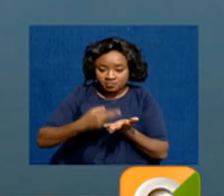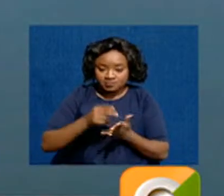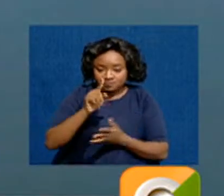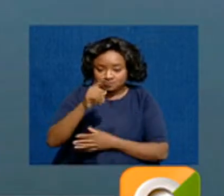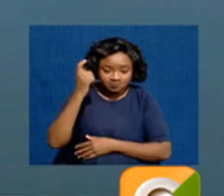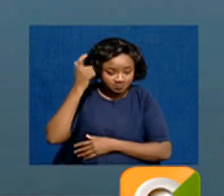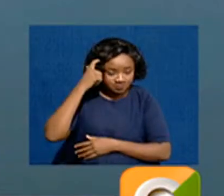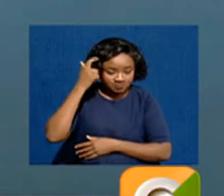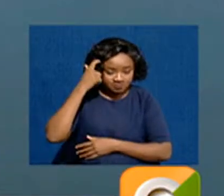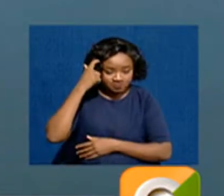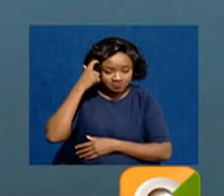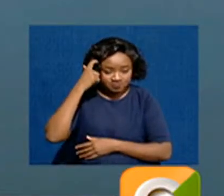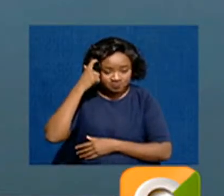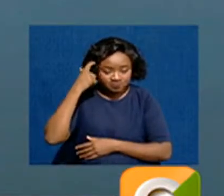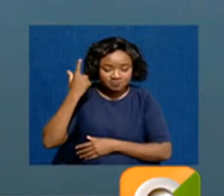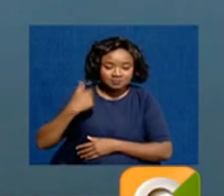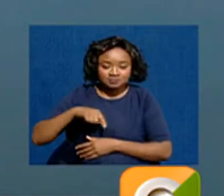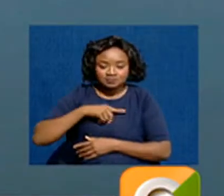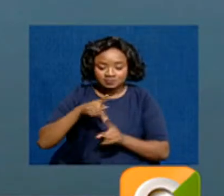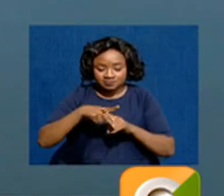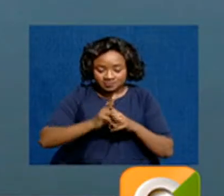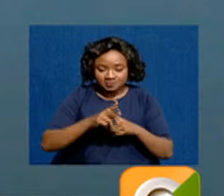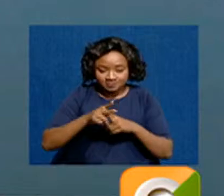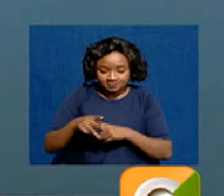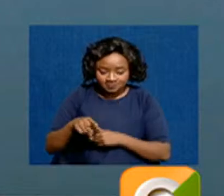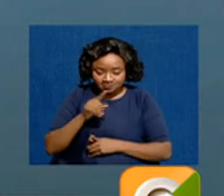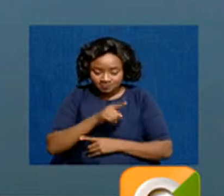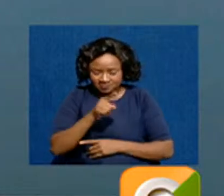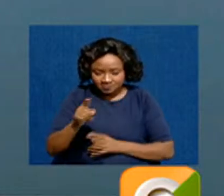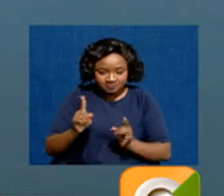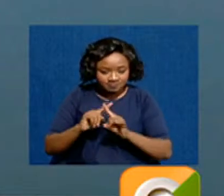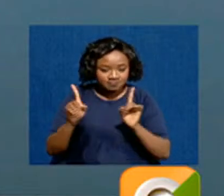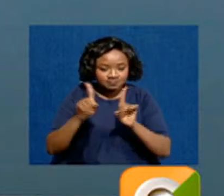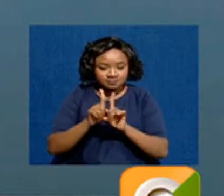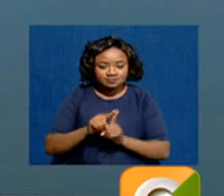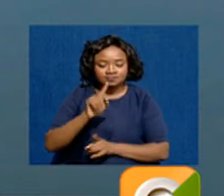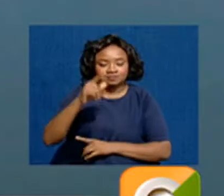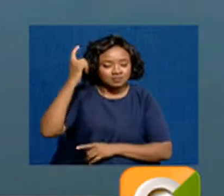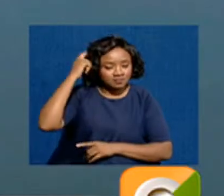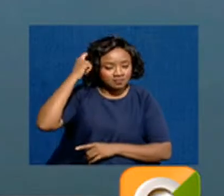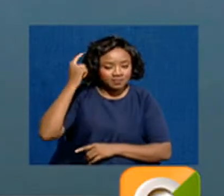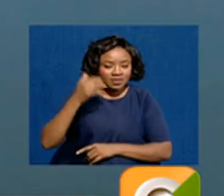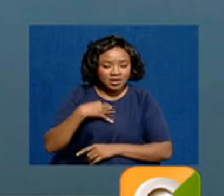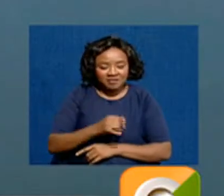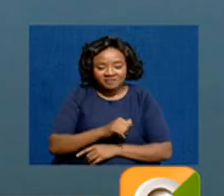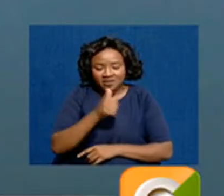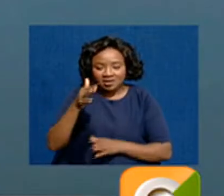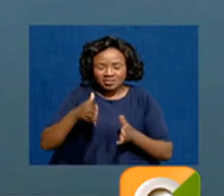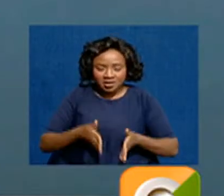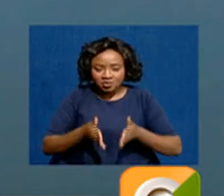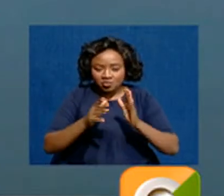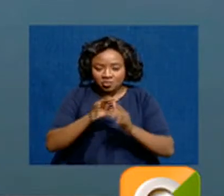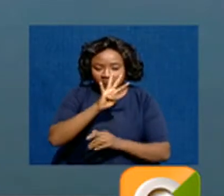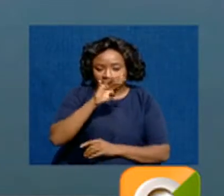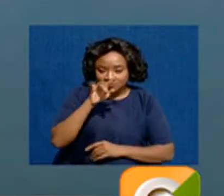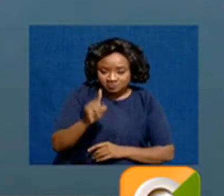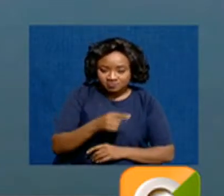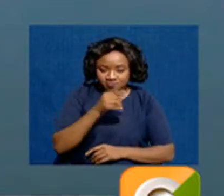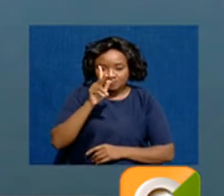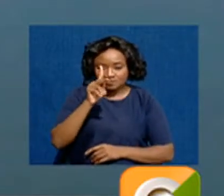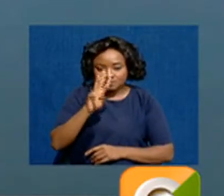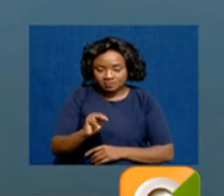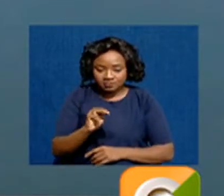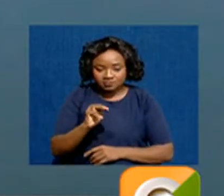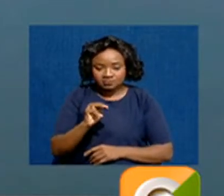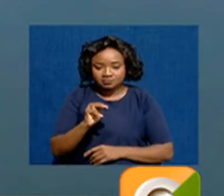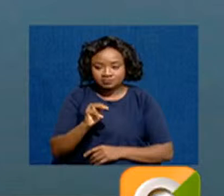be fixing this, but have in mind that we have pending roads, 4,000 kilometers of pending contracts